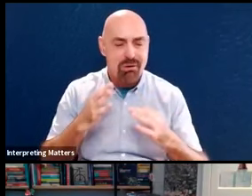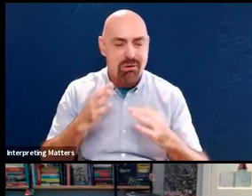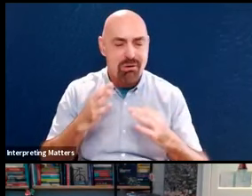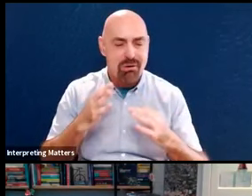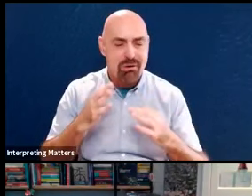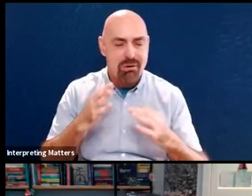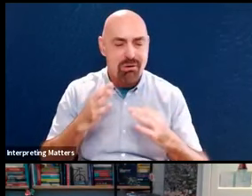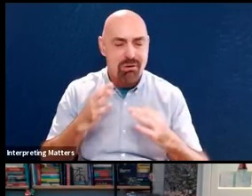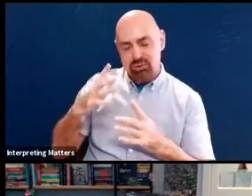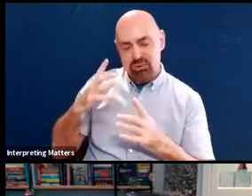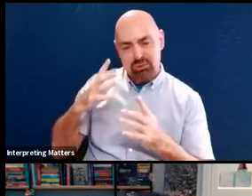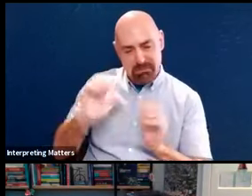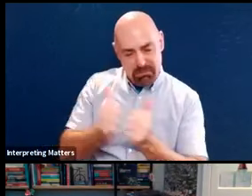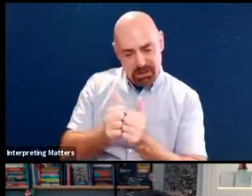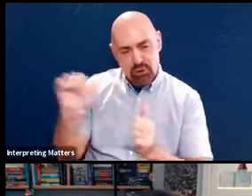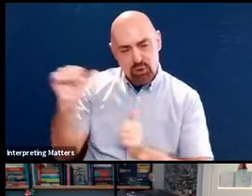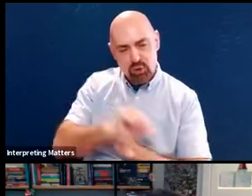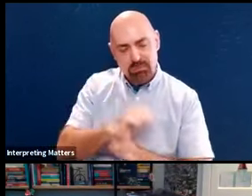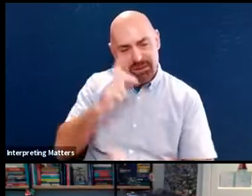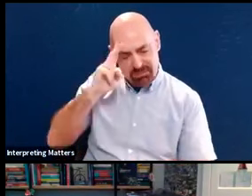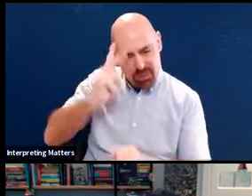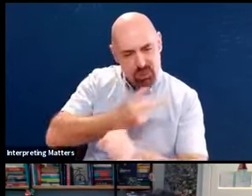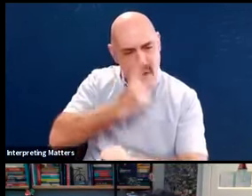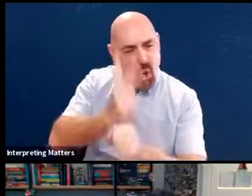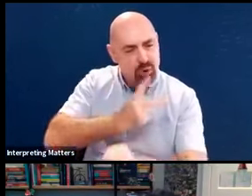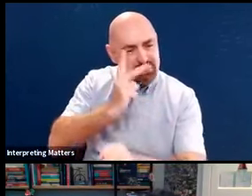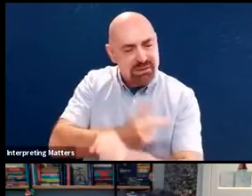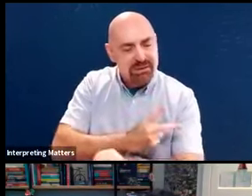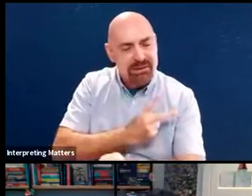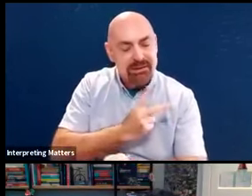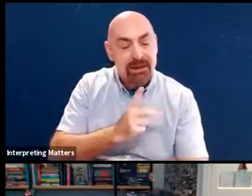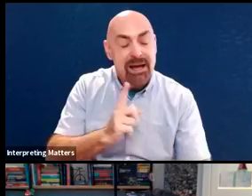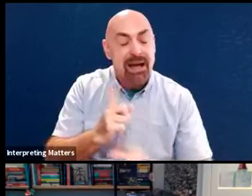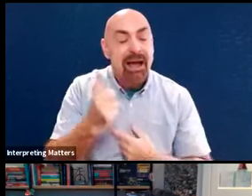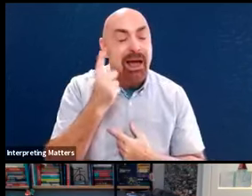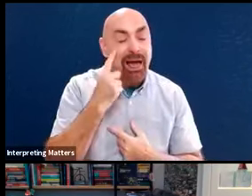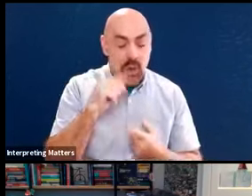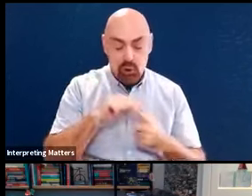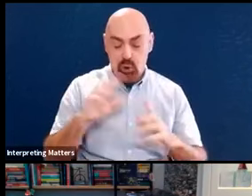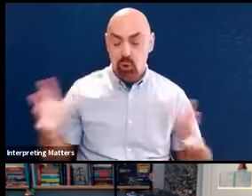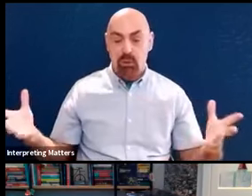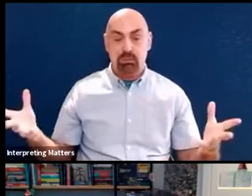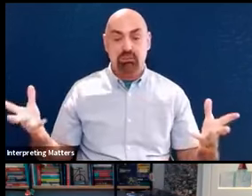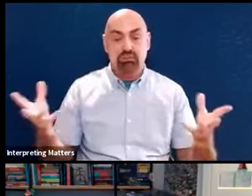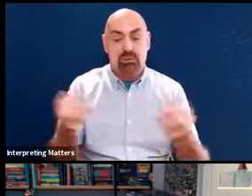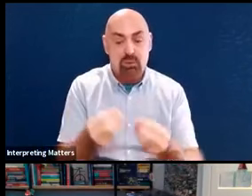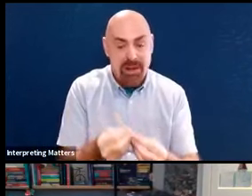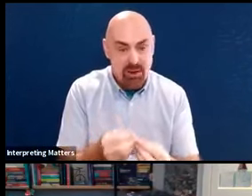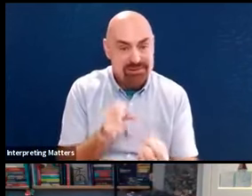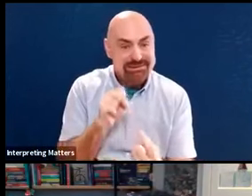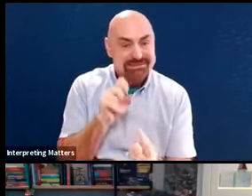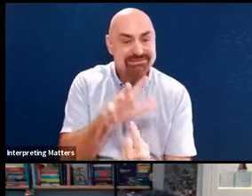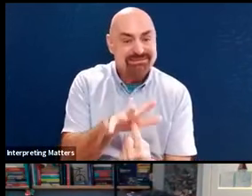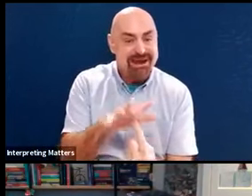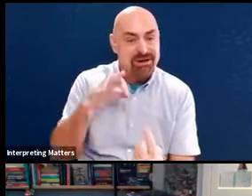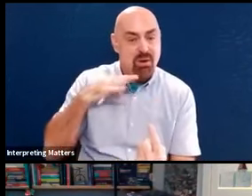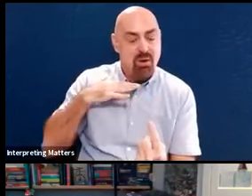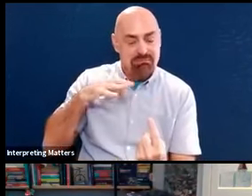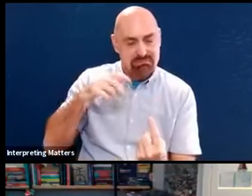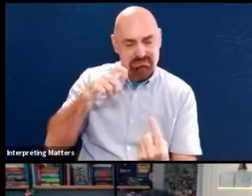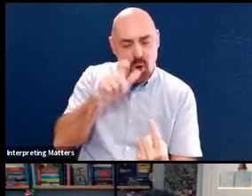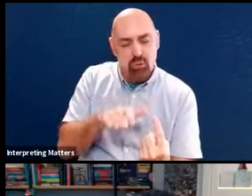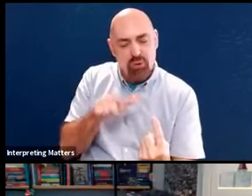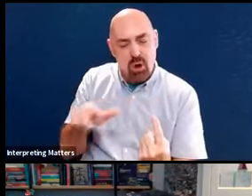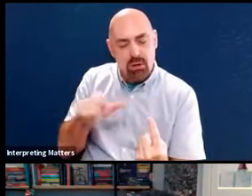be rethought, because, you know, when you bring together the various stakeholders, we need also to